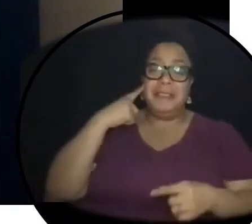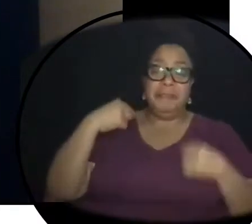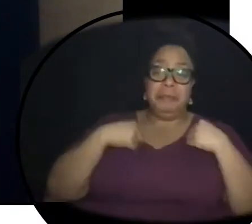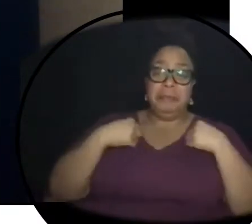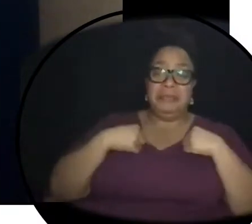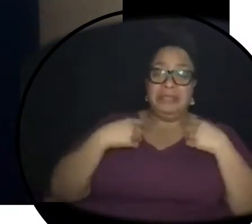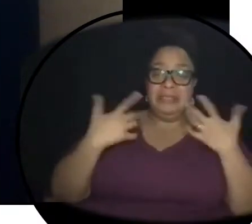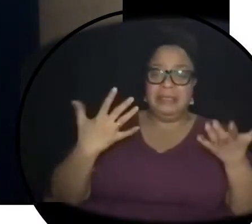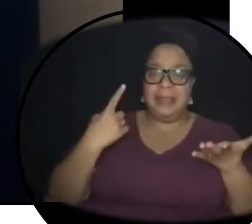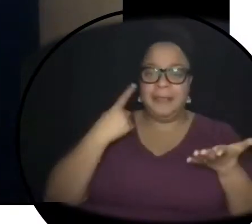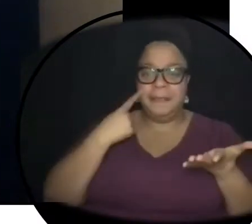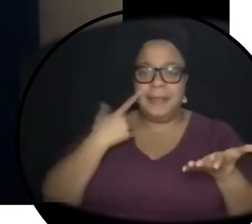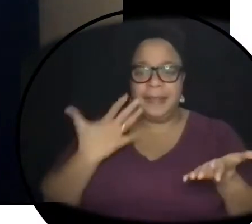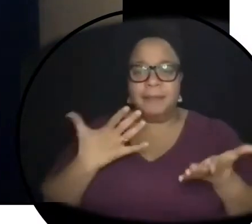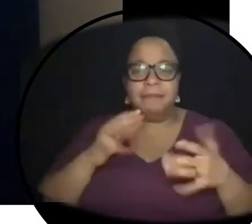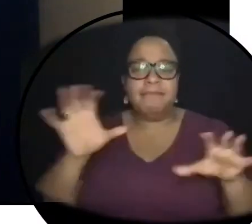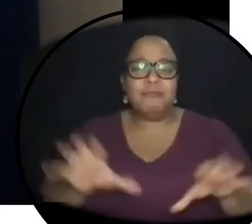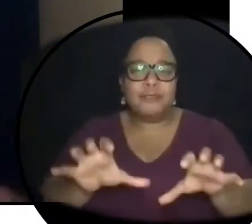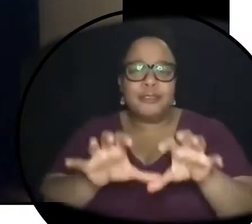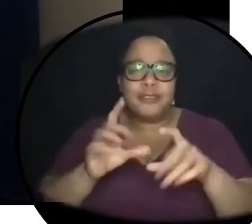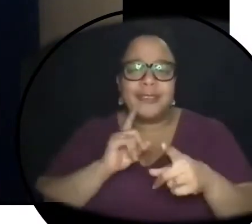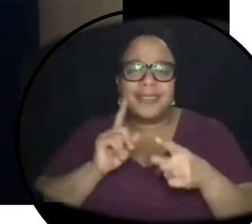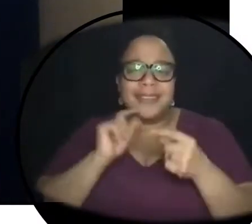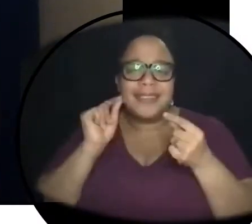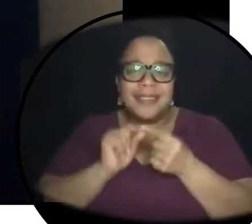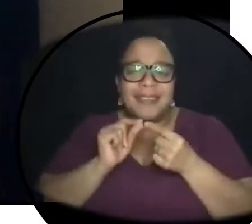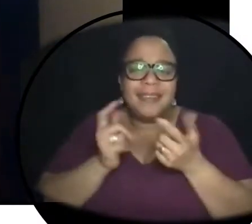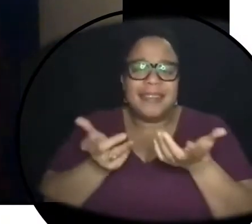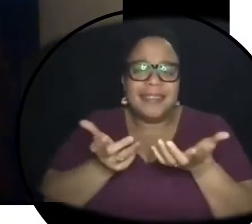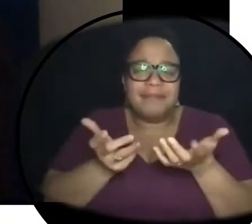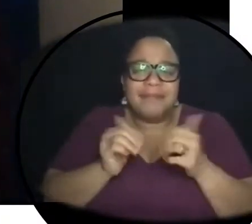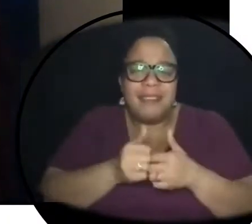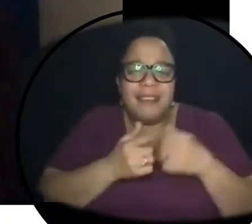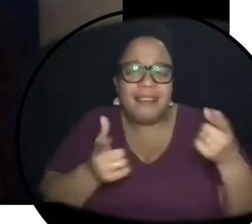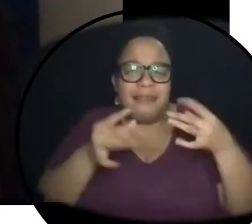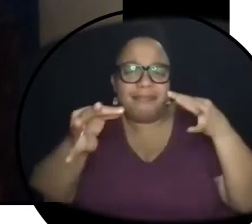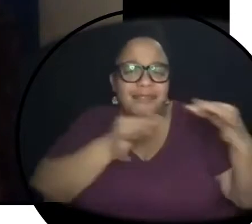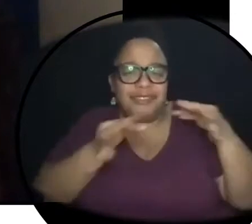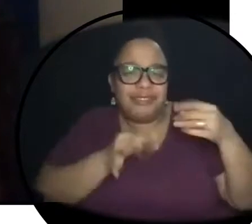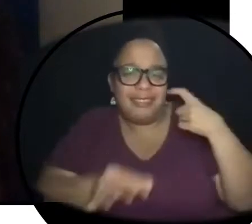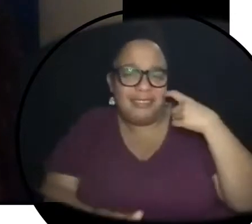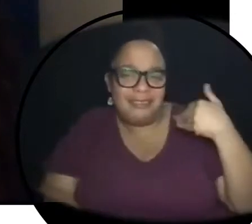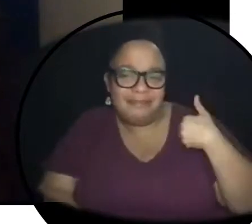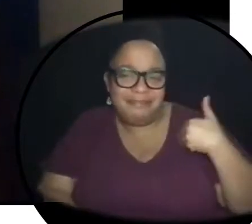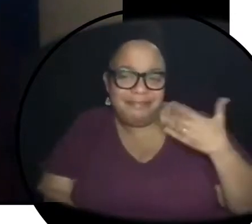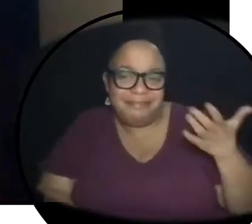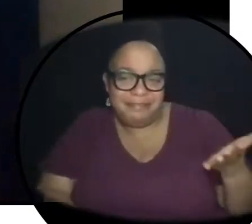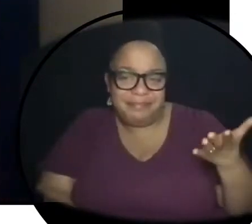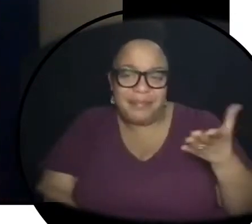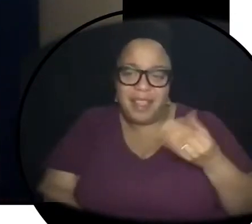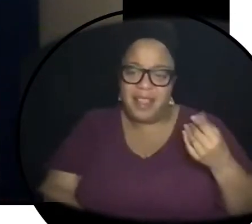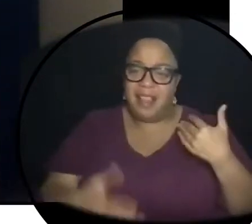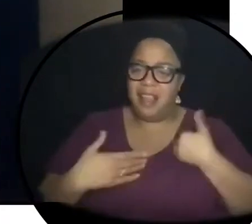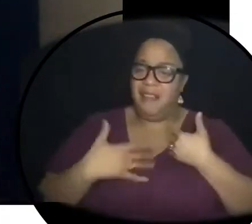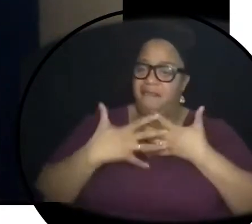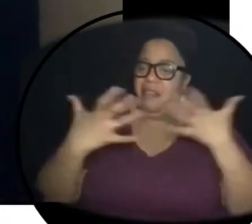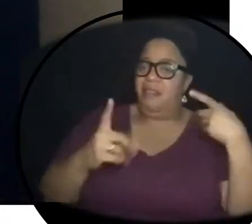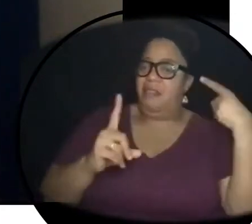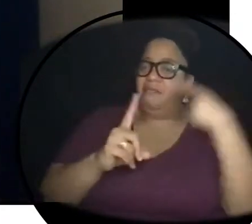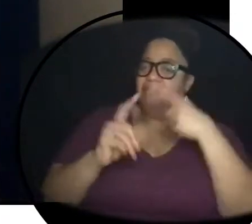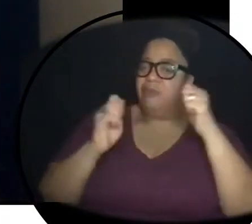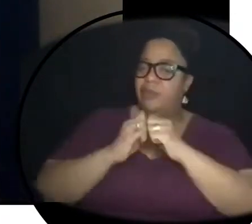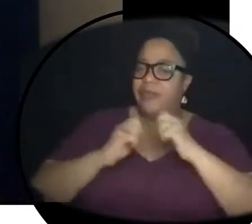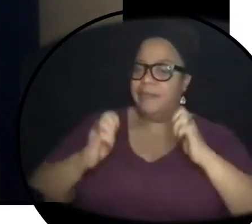the kind of work that you are putting energy into is going to actually create effective changes, because